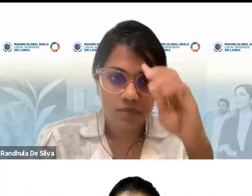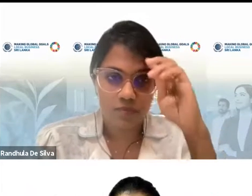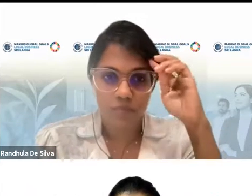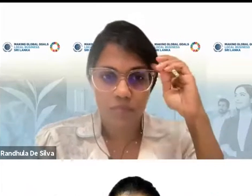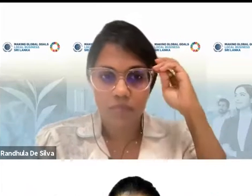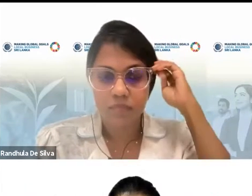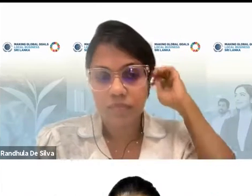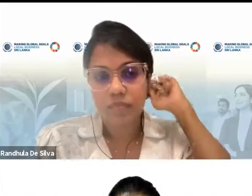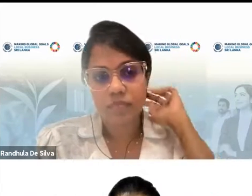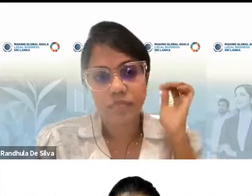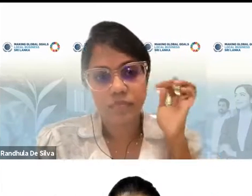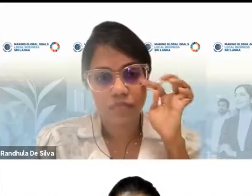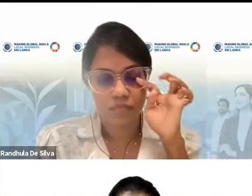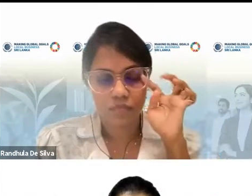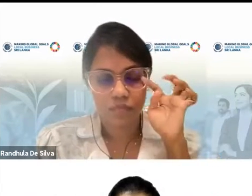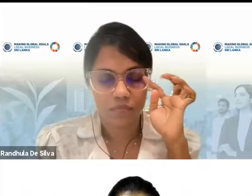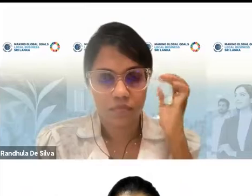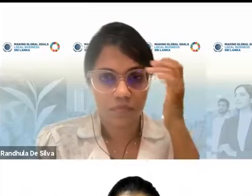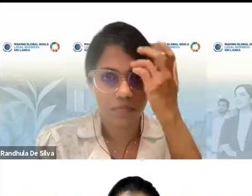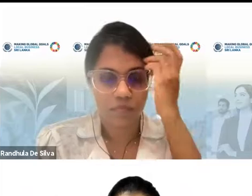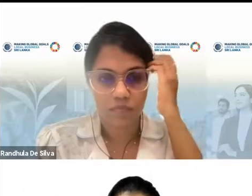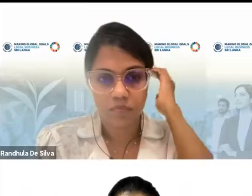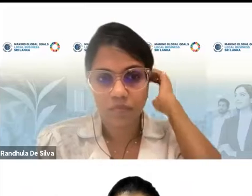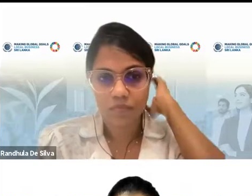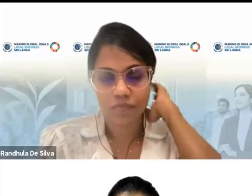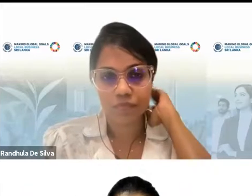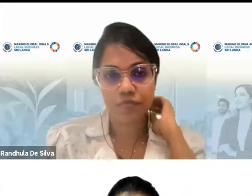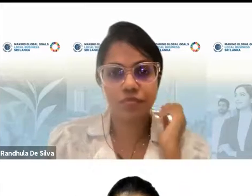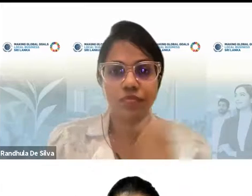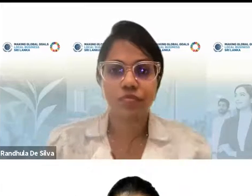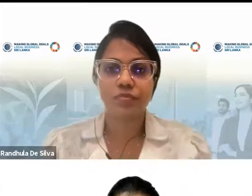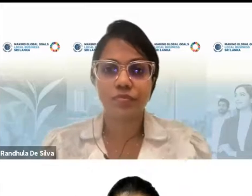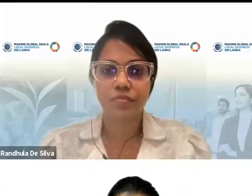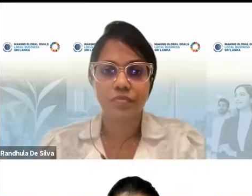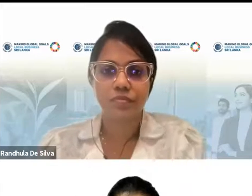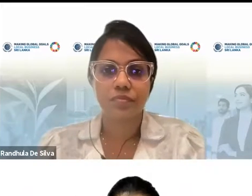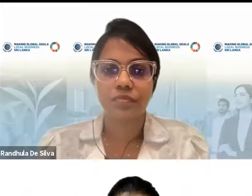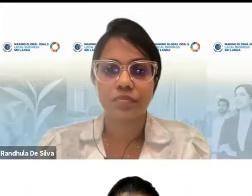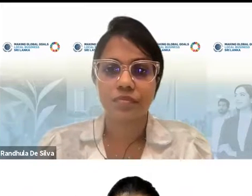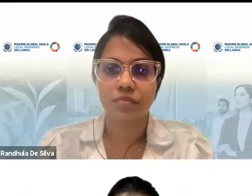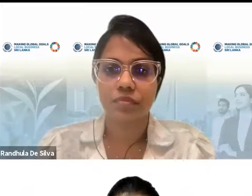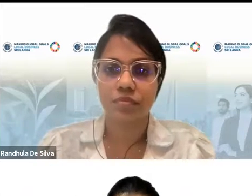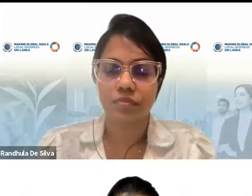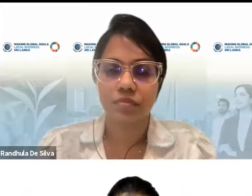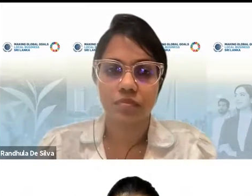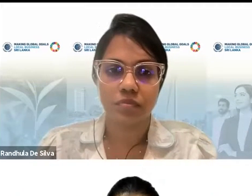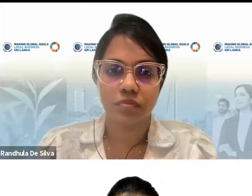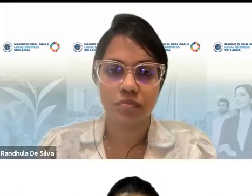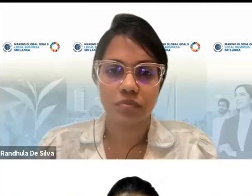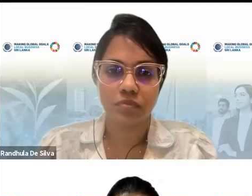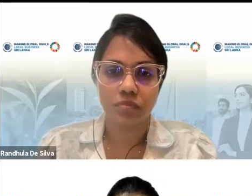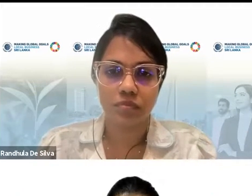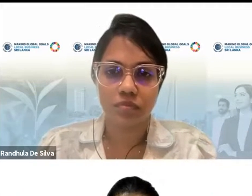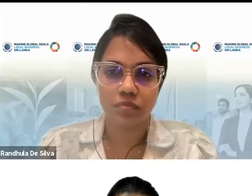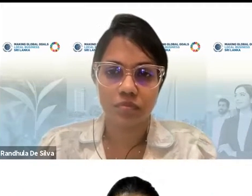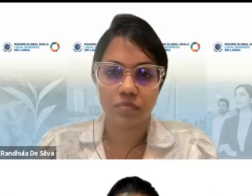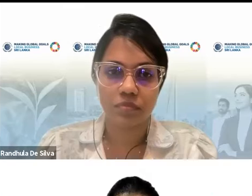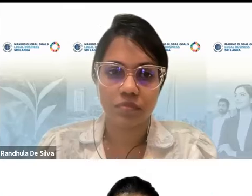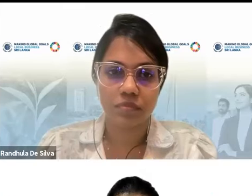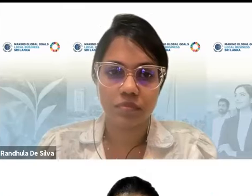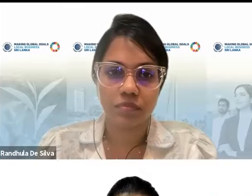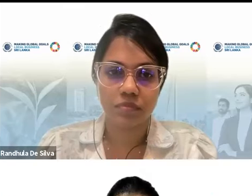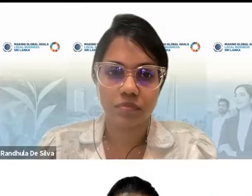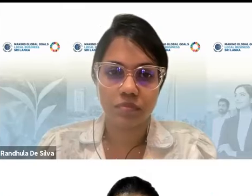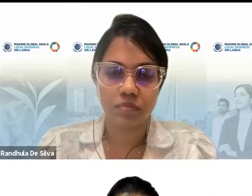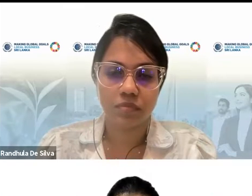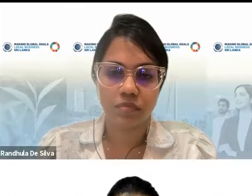that we are doing? It helps that we are motivated and we are passionate about our plans forward. As